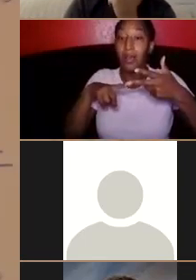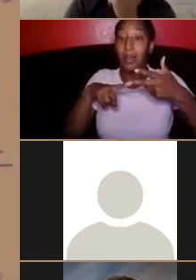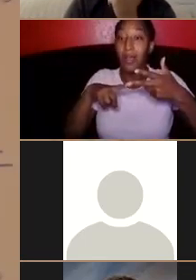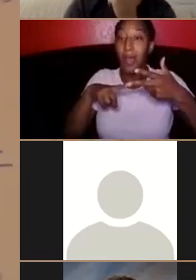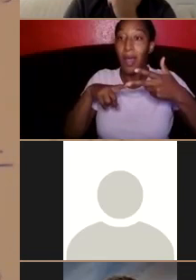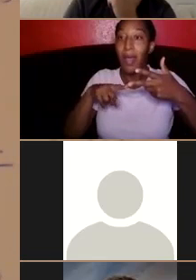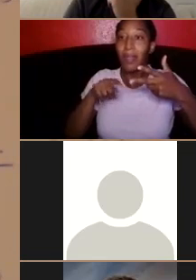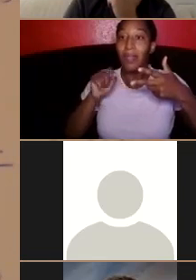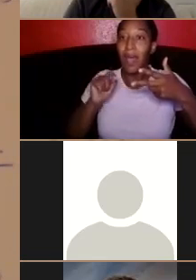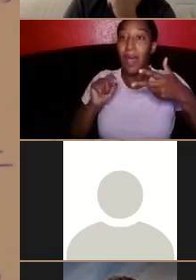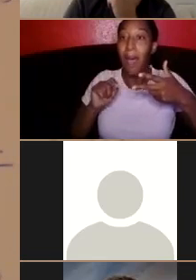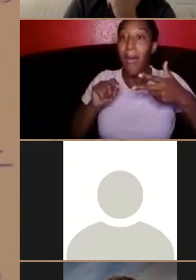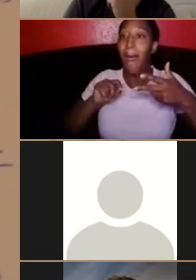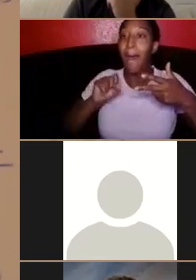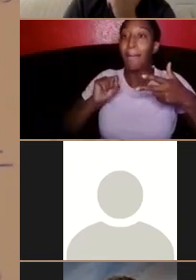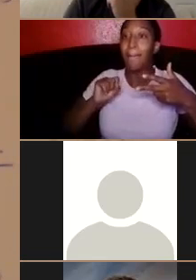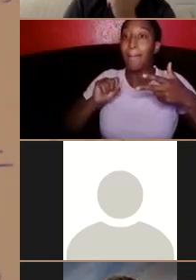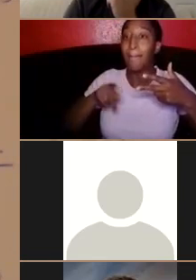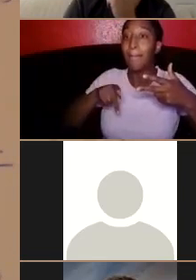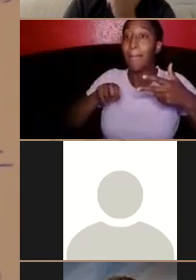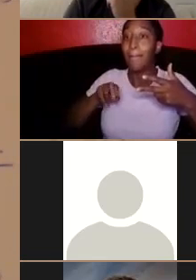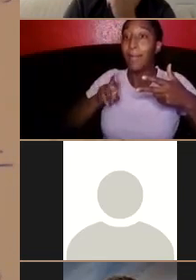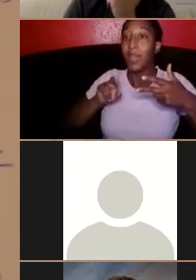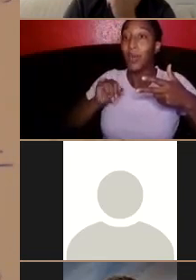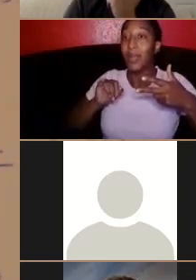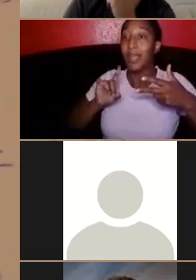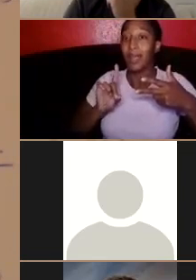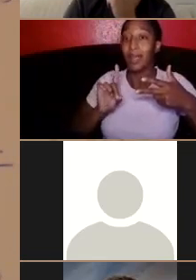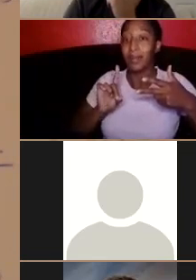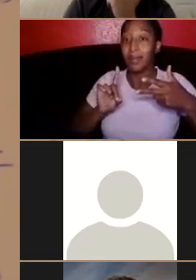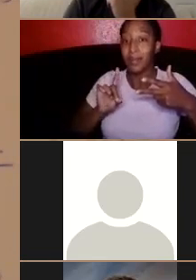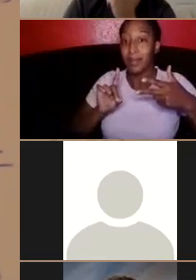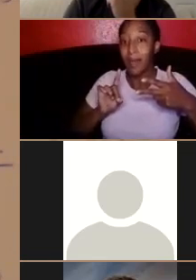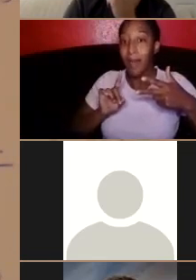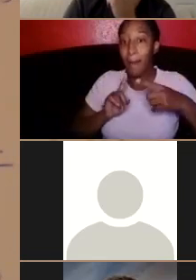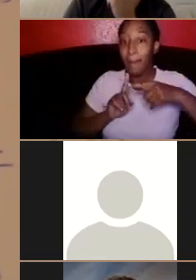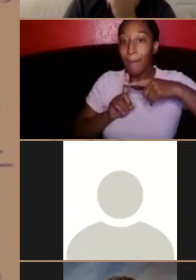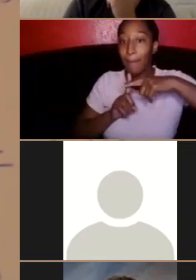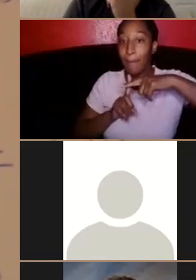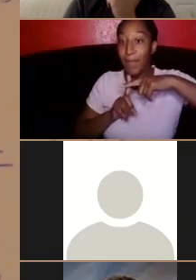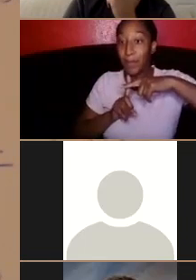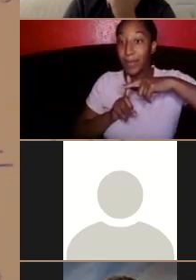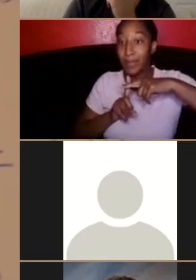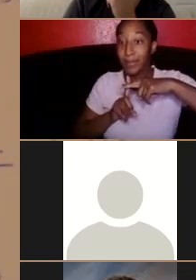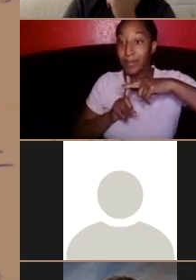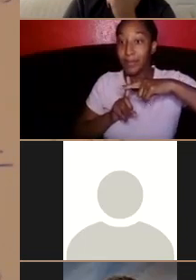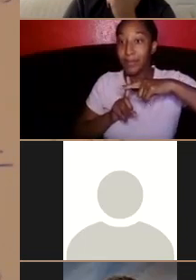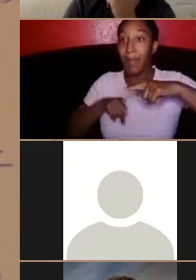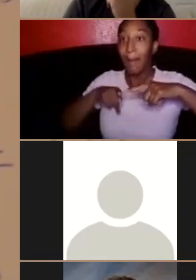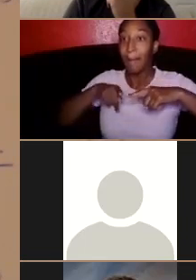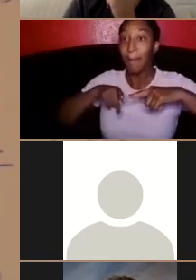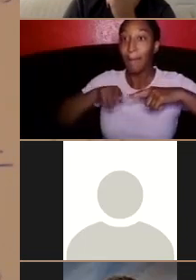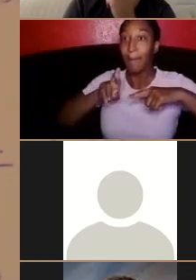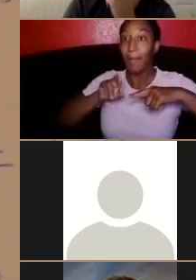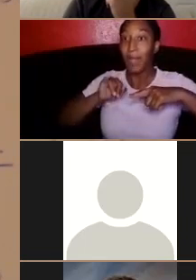period squared is equal to the orbit radius cubed. Remember, the period is the amount of time it takes to